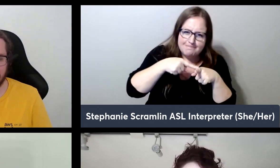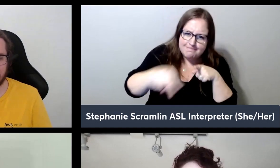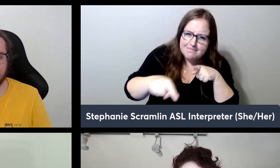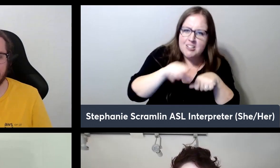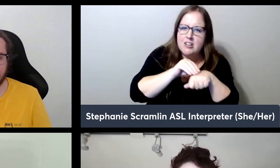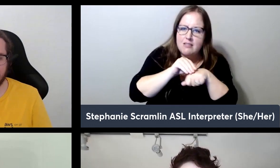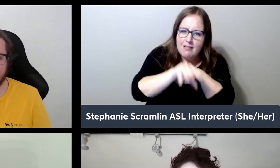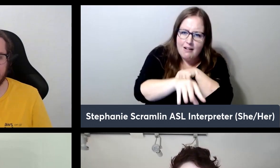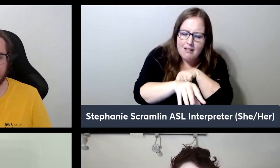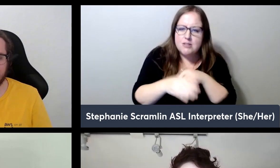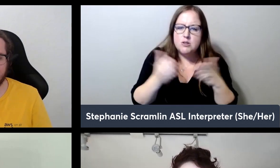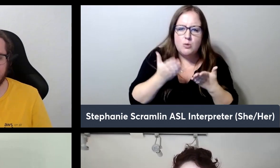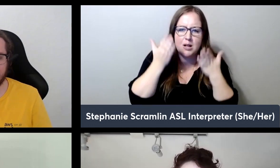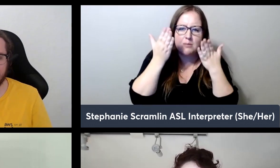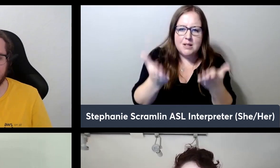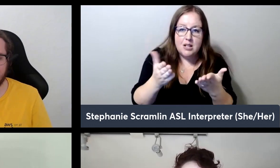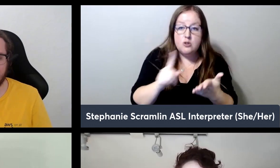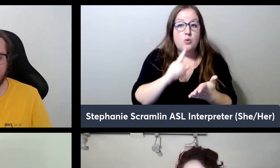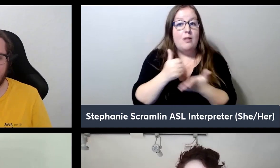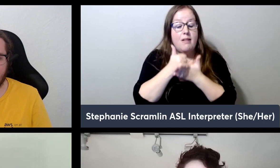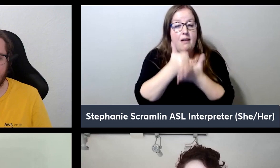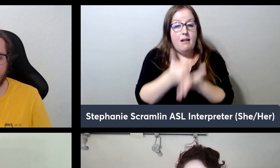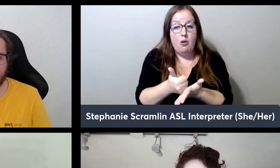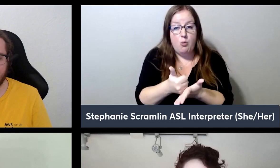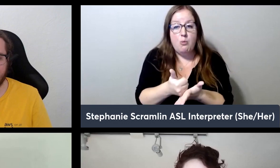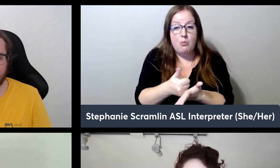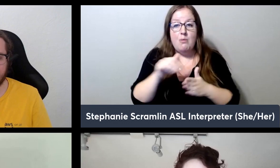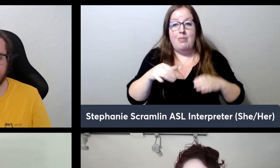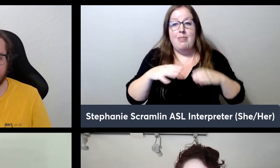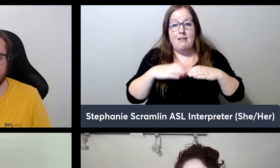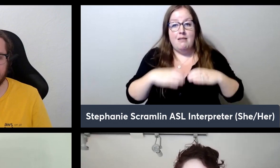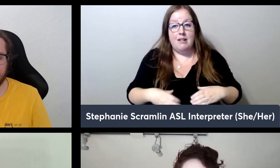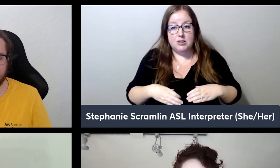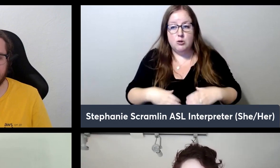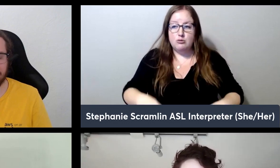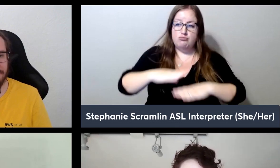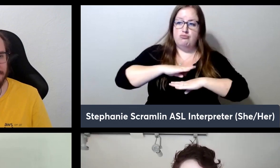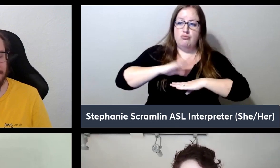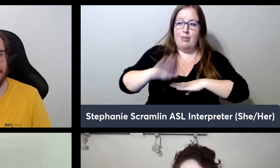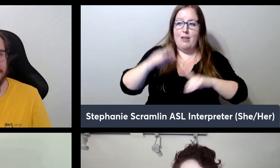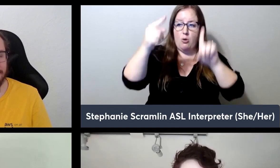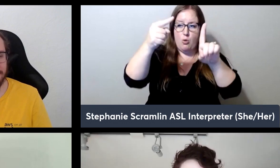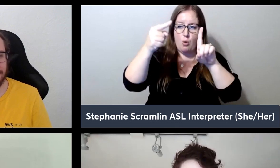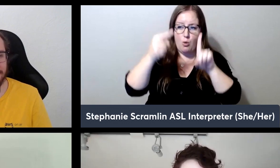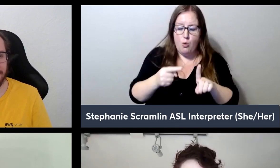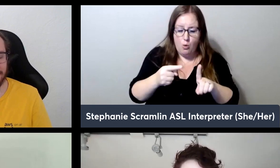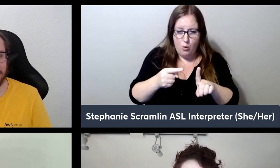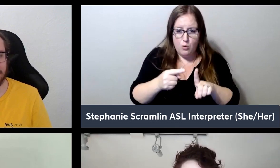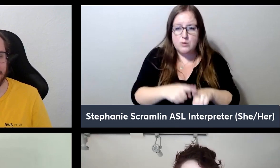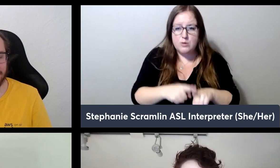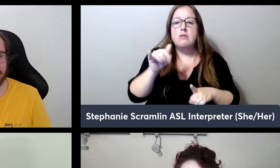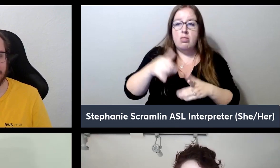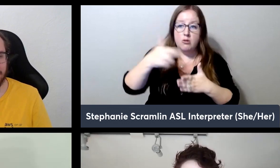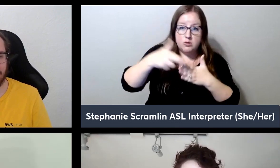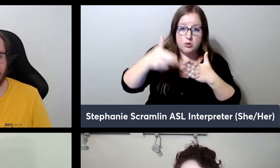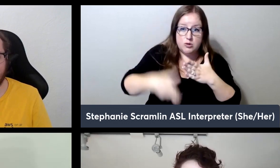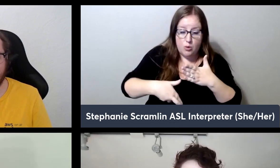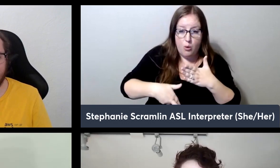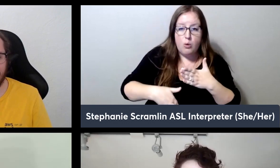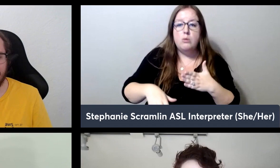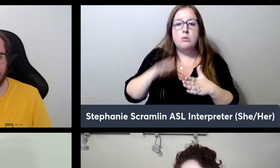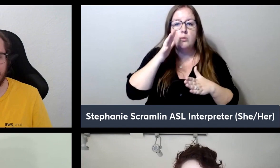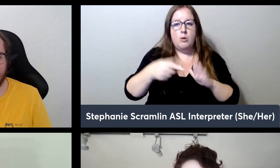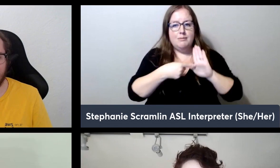custom recommendations that actually help the customers meet these goals, these outcomes are going to be surfaced to